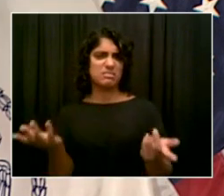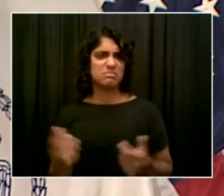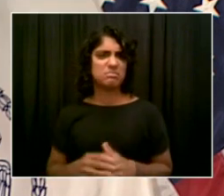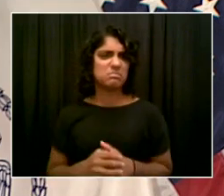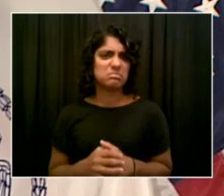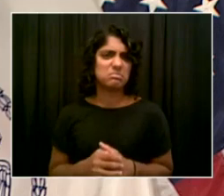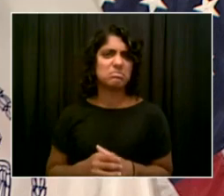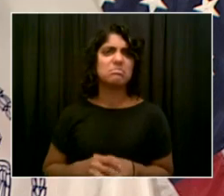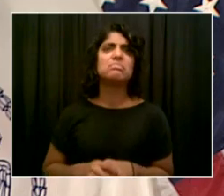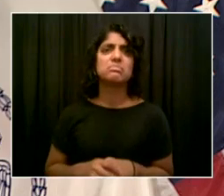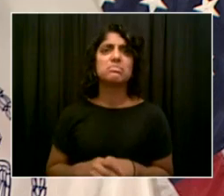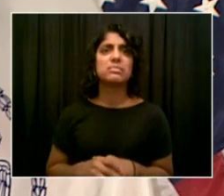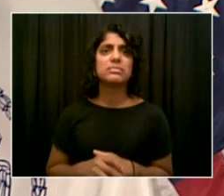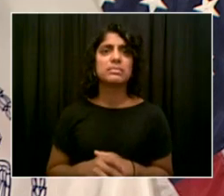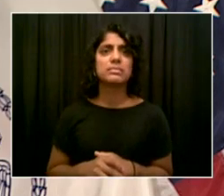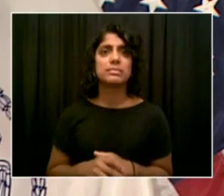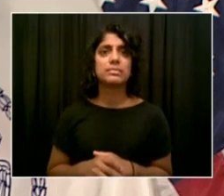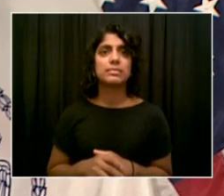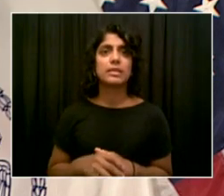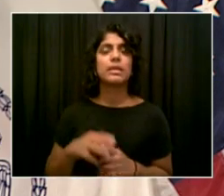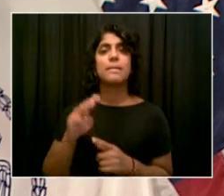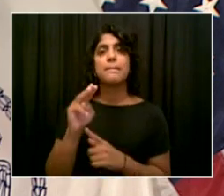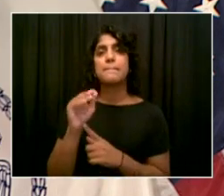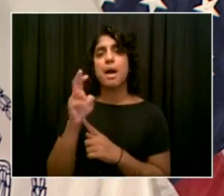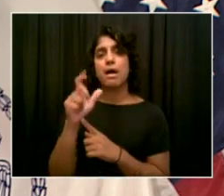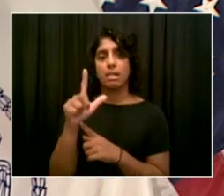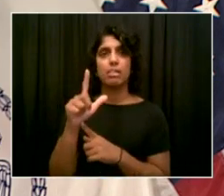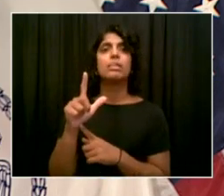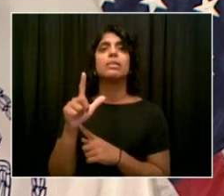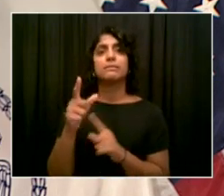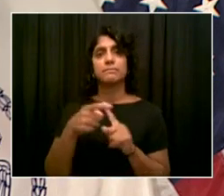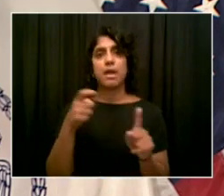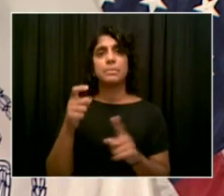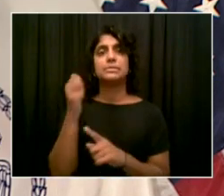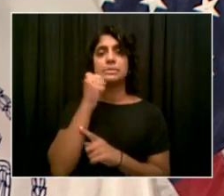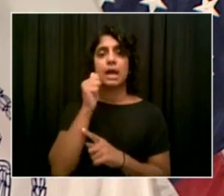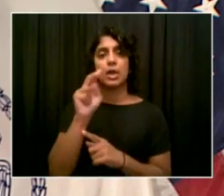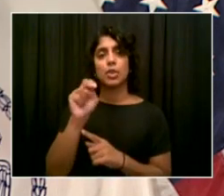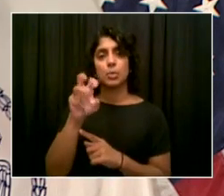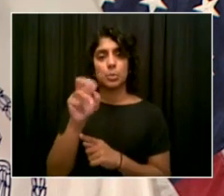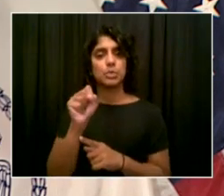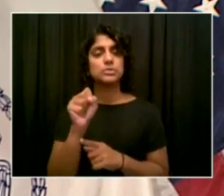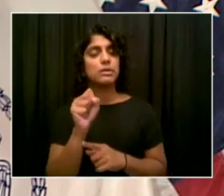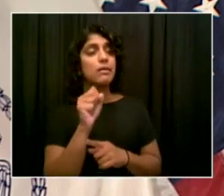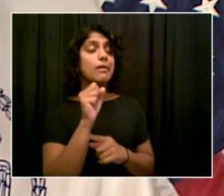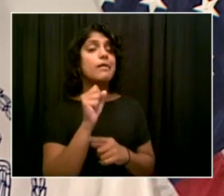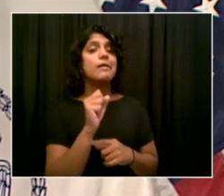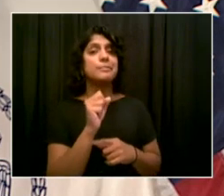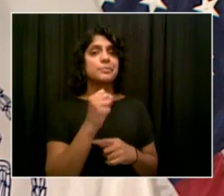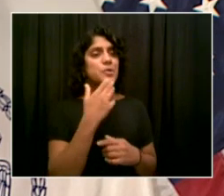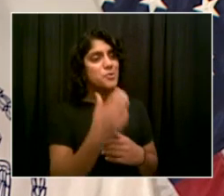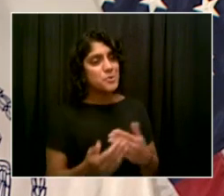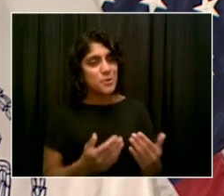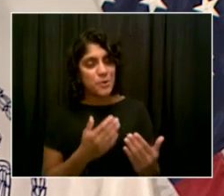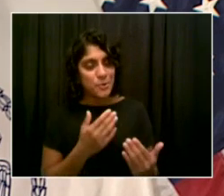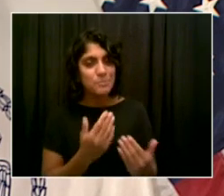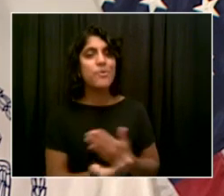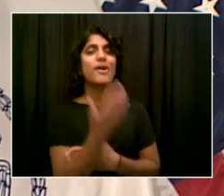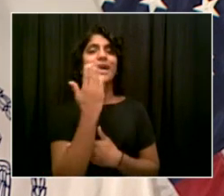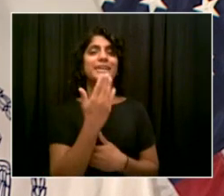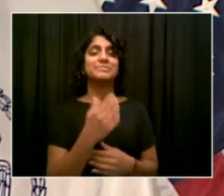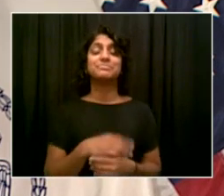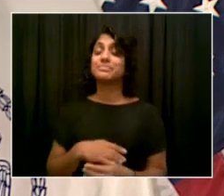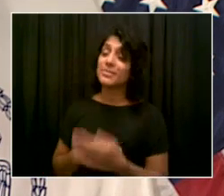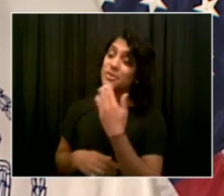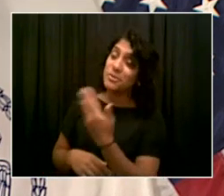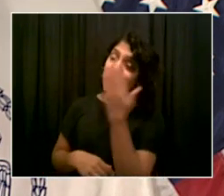Morning, Mr. Mayor. Good morning, Michael. How you doing? I'm doing great. I want to ask you about a story we